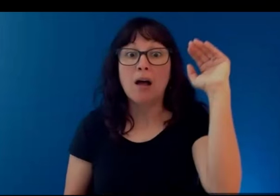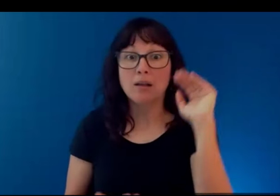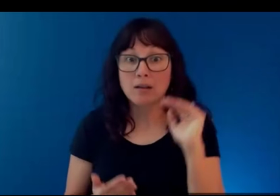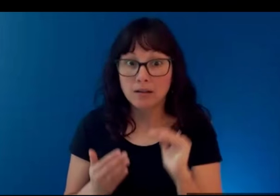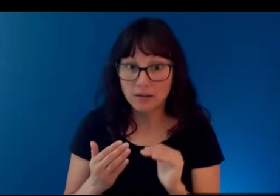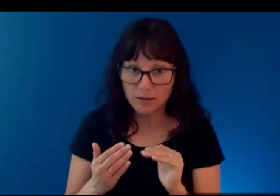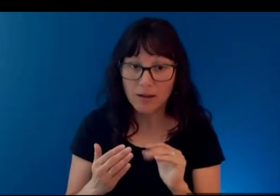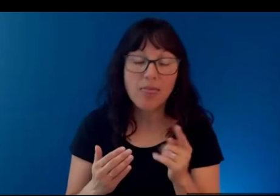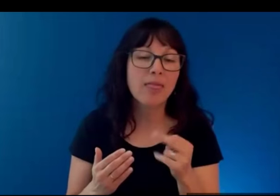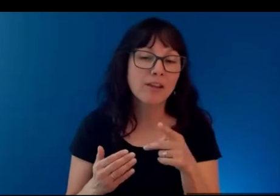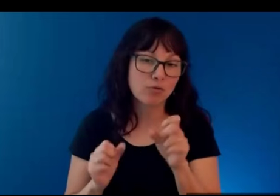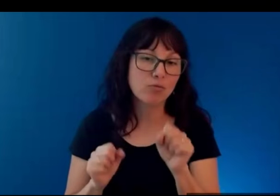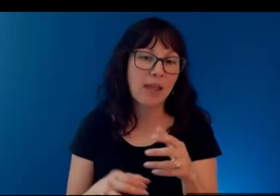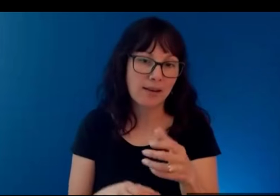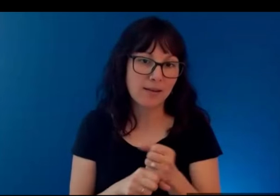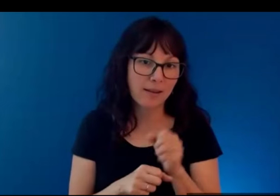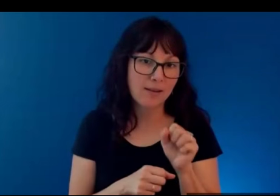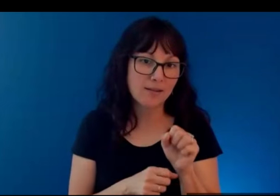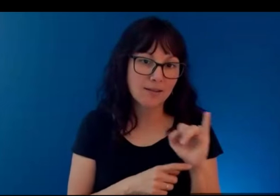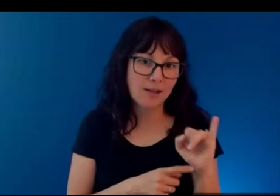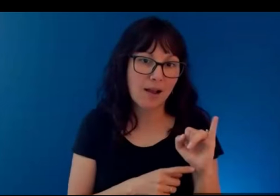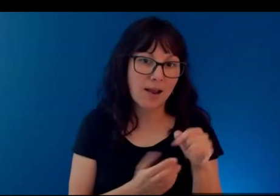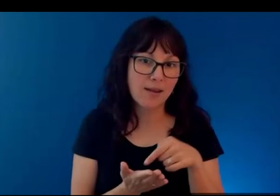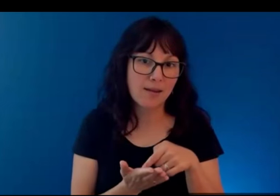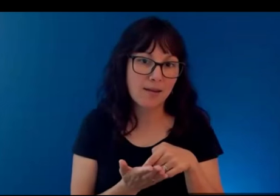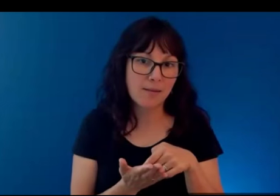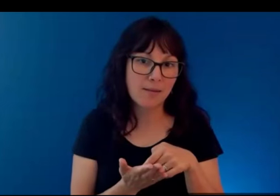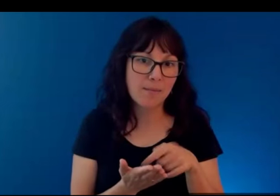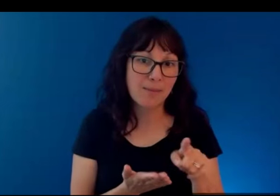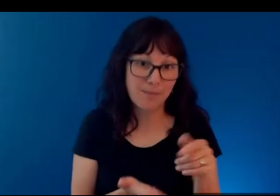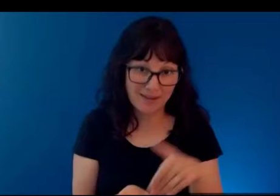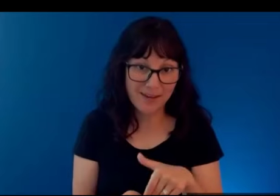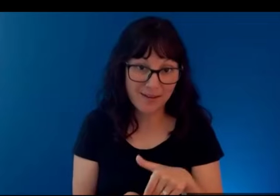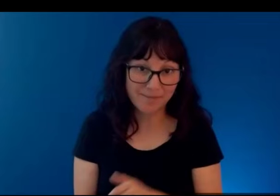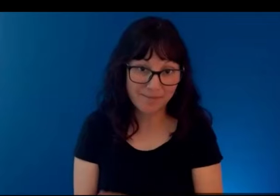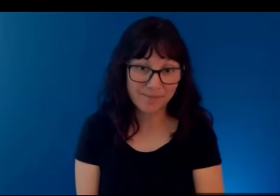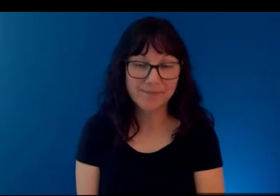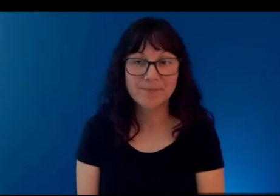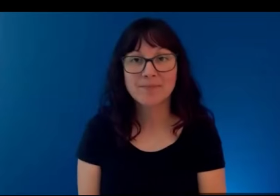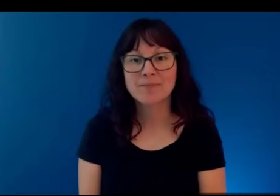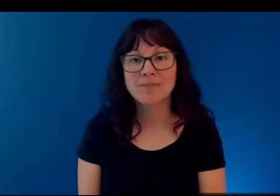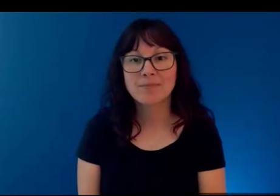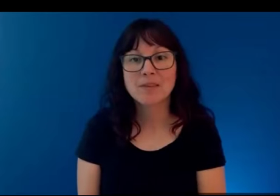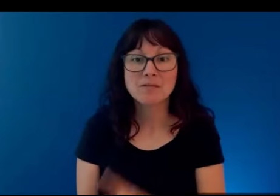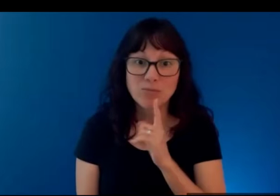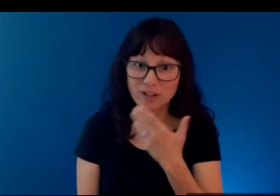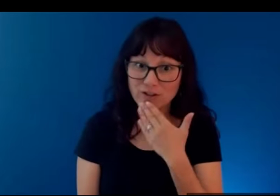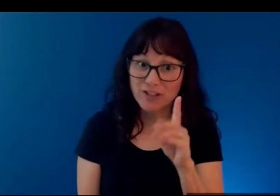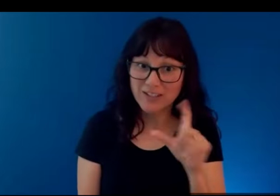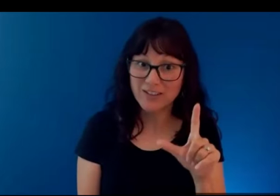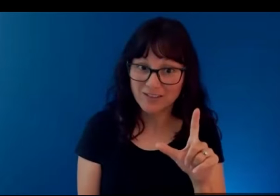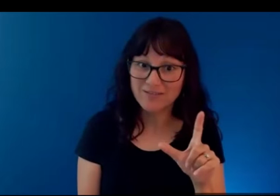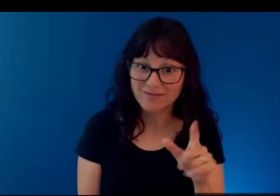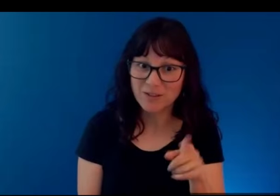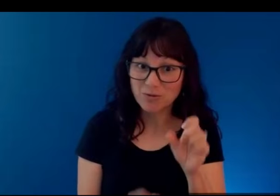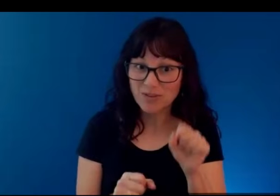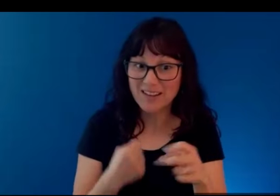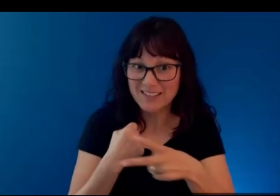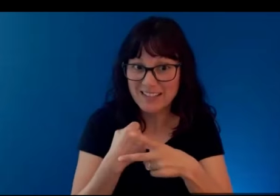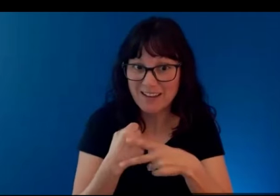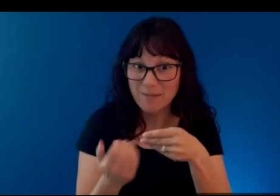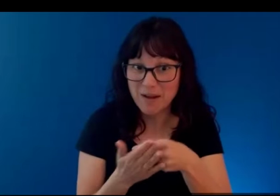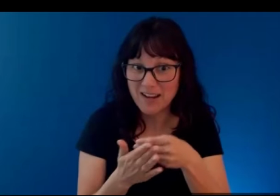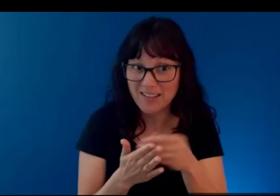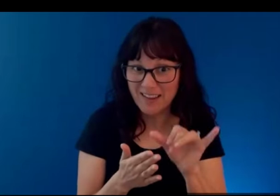then you will be able to get an SSI payment again. pretty good deal that you can save